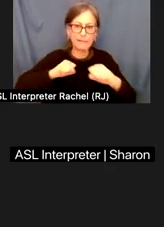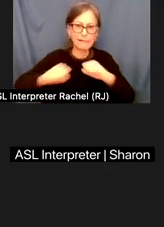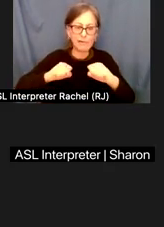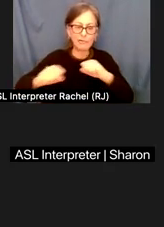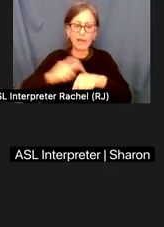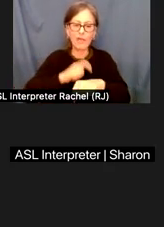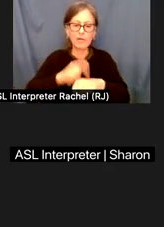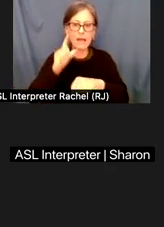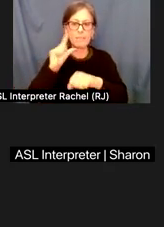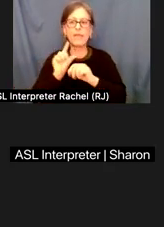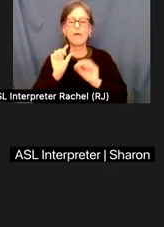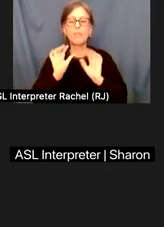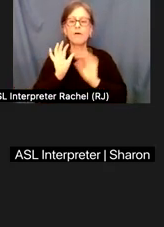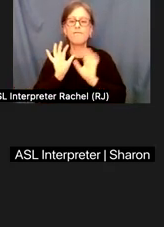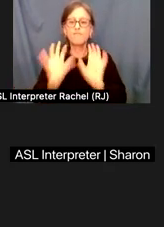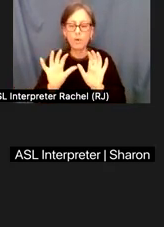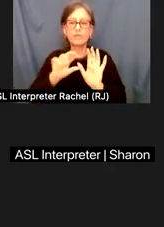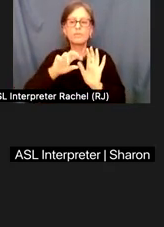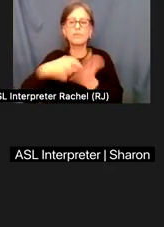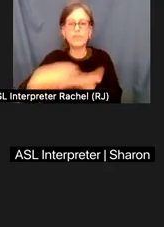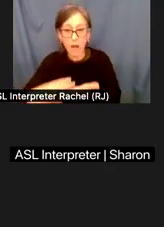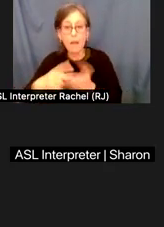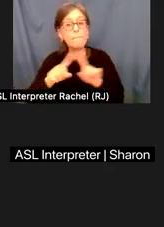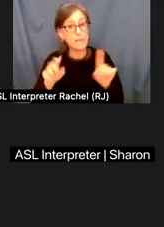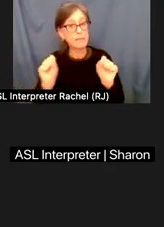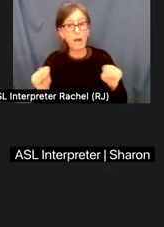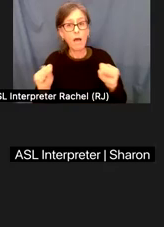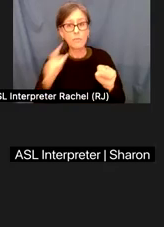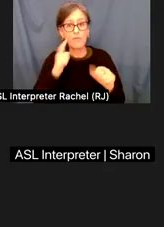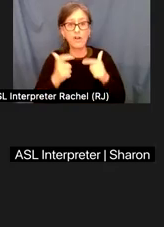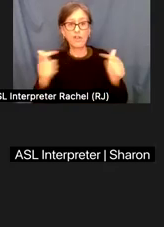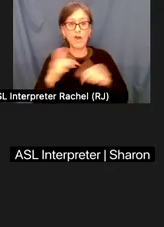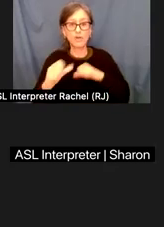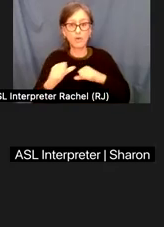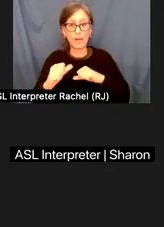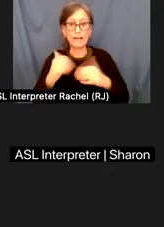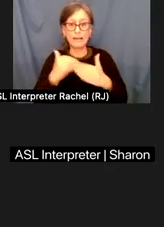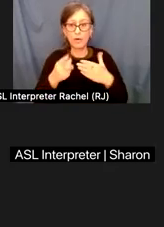will knock you down. And that is possible in a large earthquake near to you.